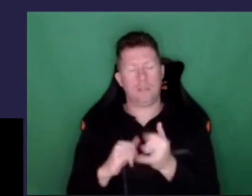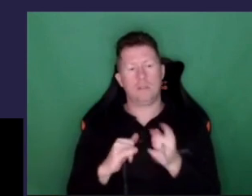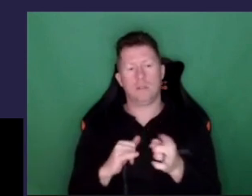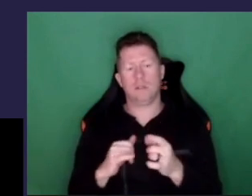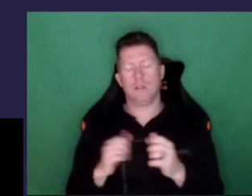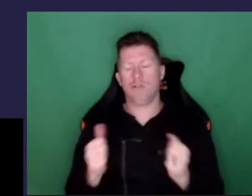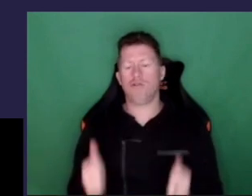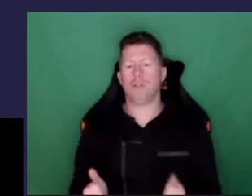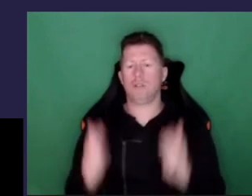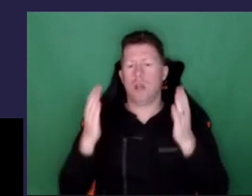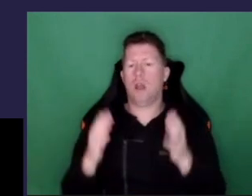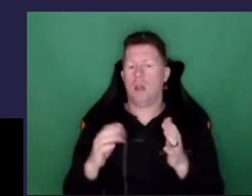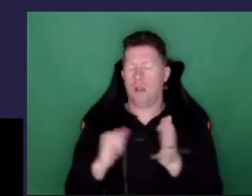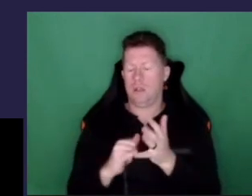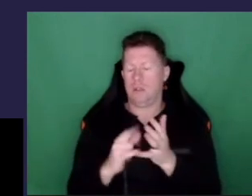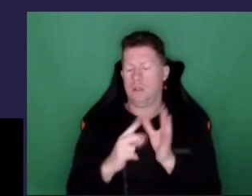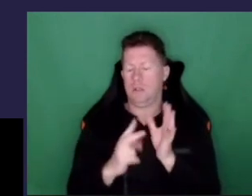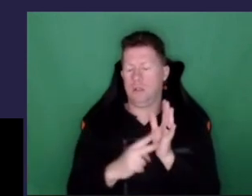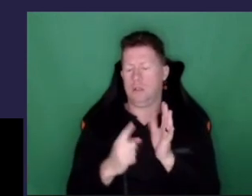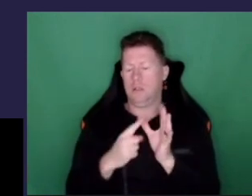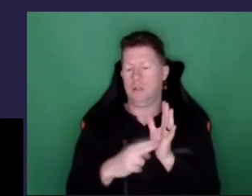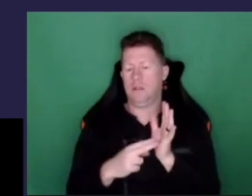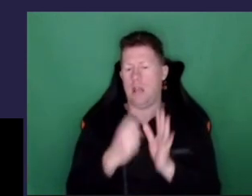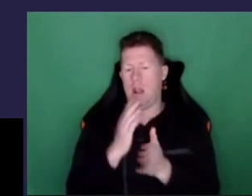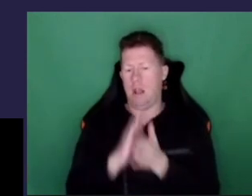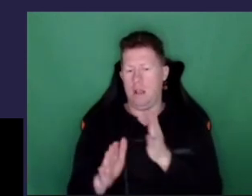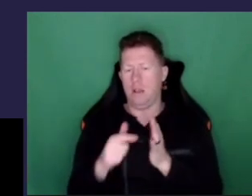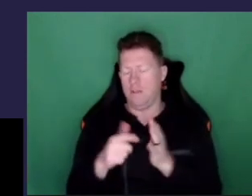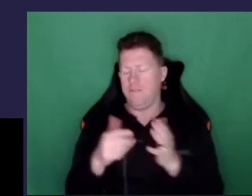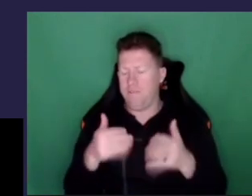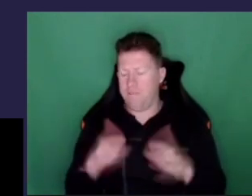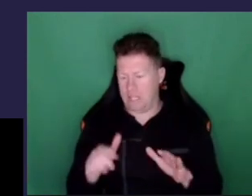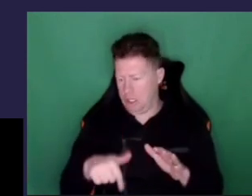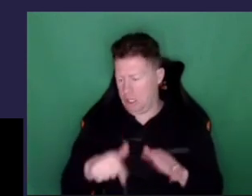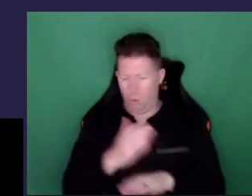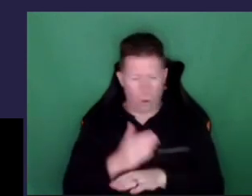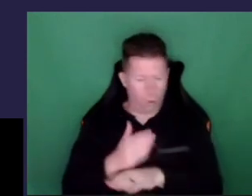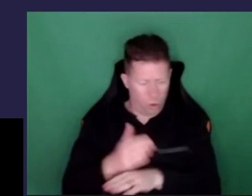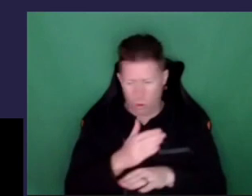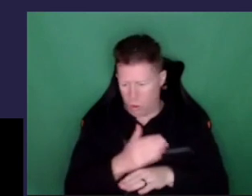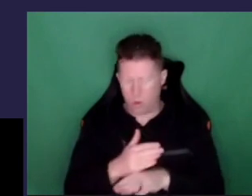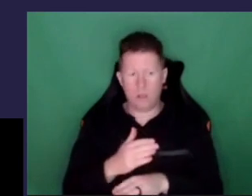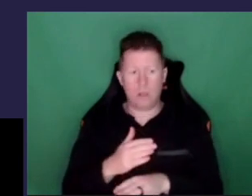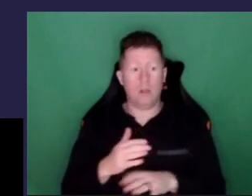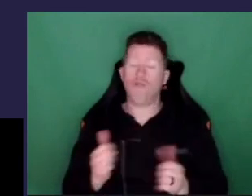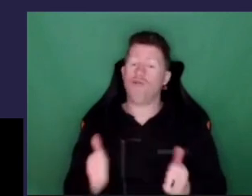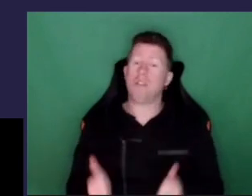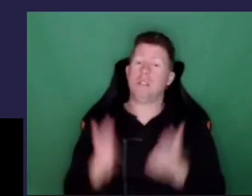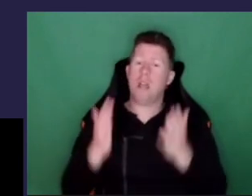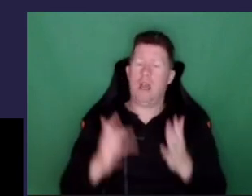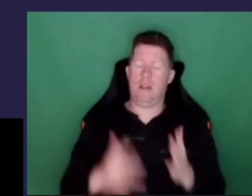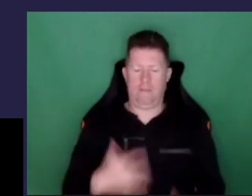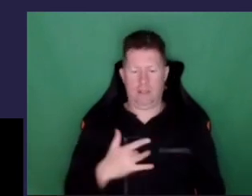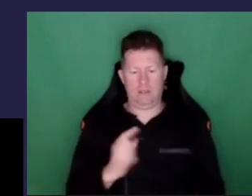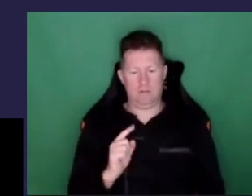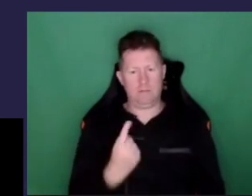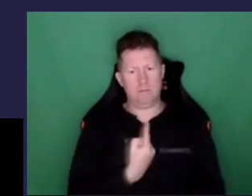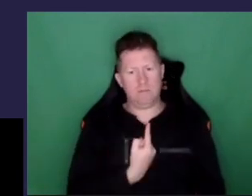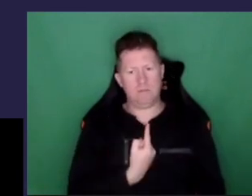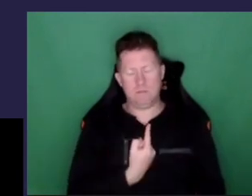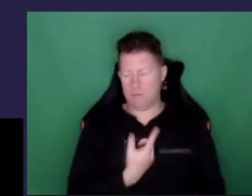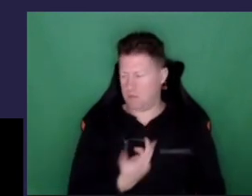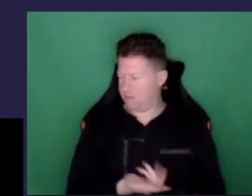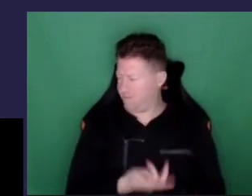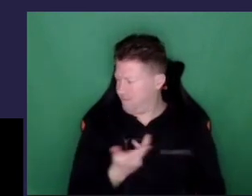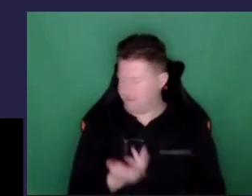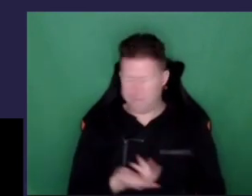in Savannah. And after she retired, she felt fairly isolated, quite frankly. She also was